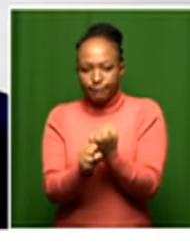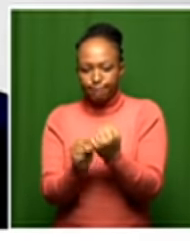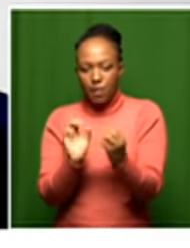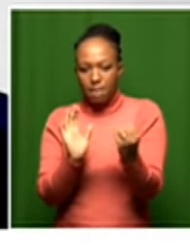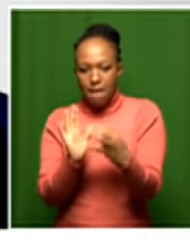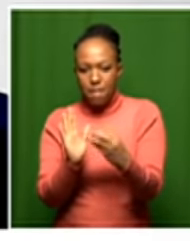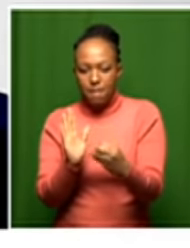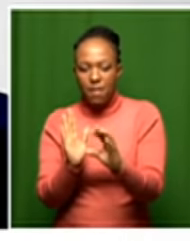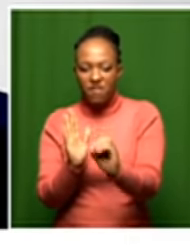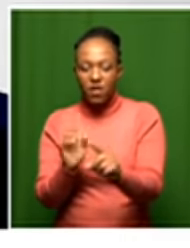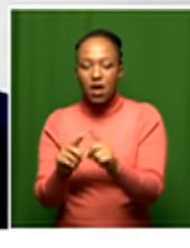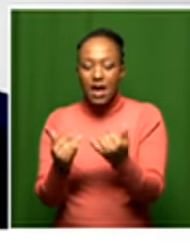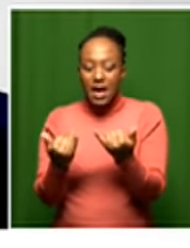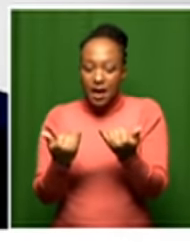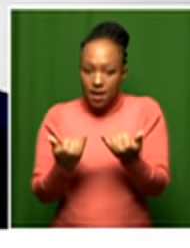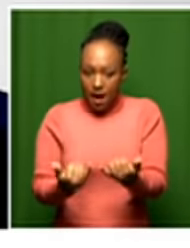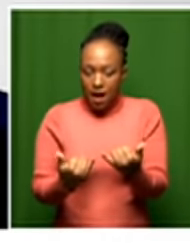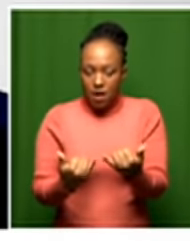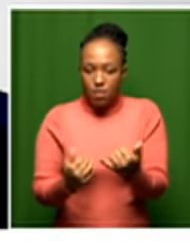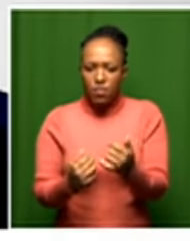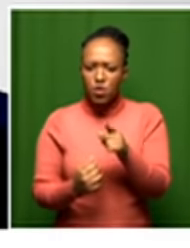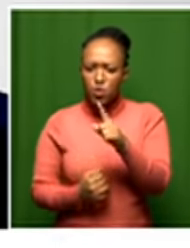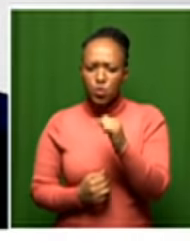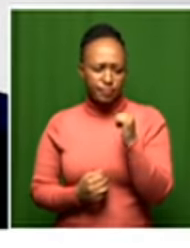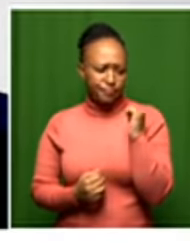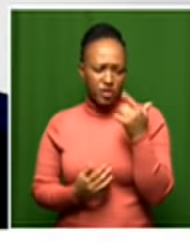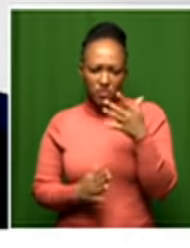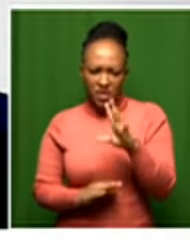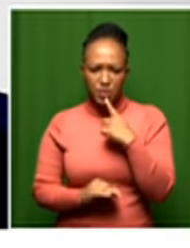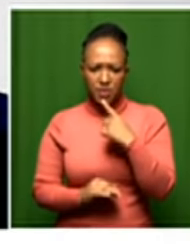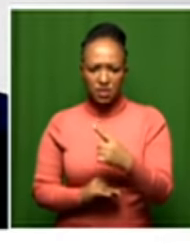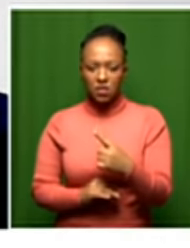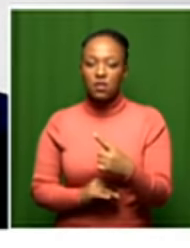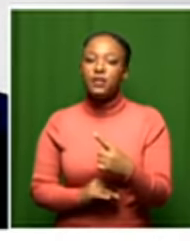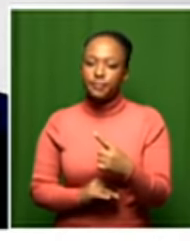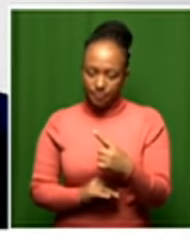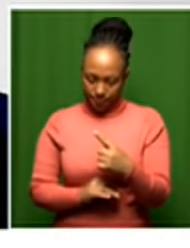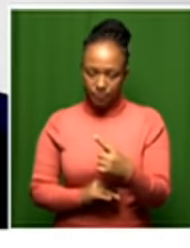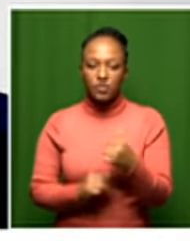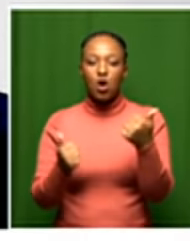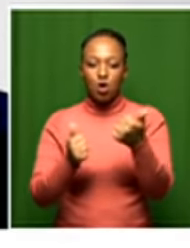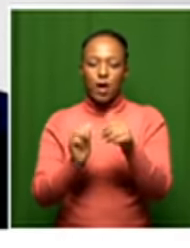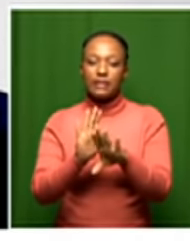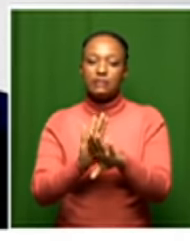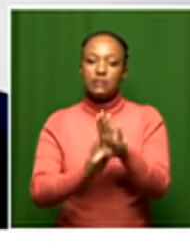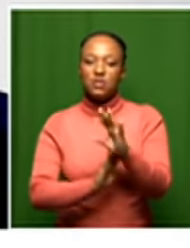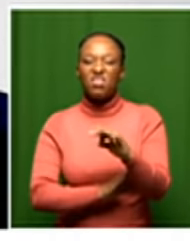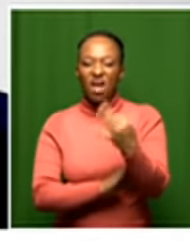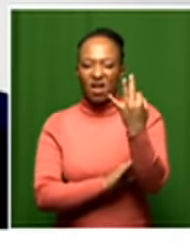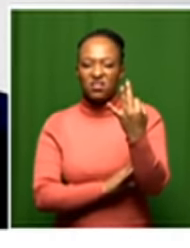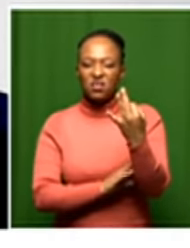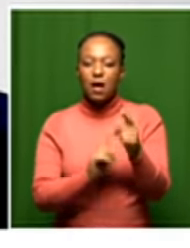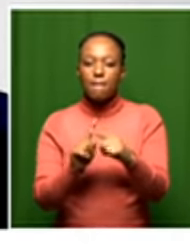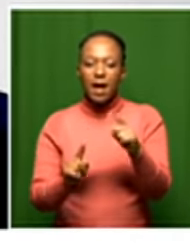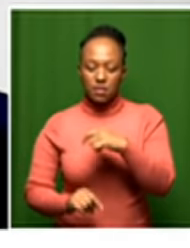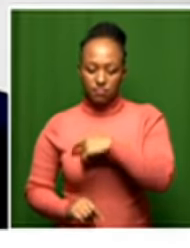But let's come to the here and now. You yesterday had said it looks like we're firmly into a third wave as a country. President saying